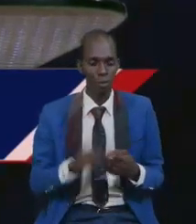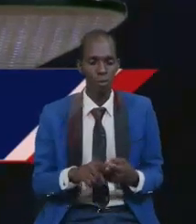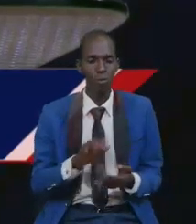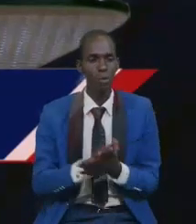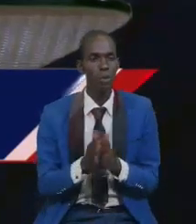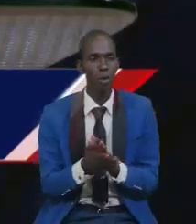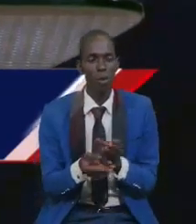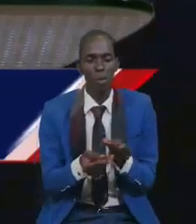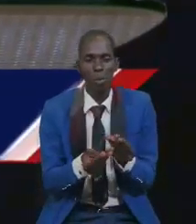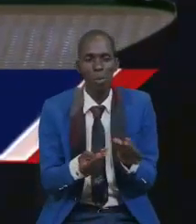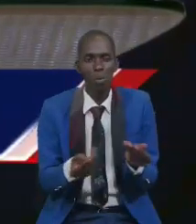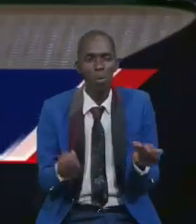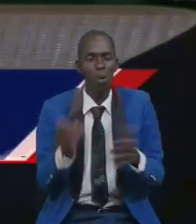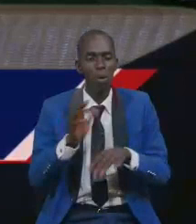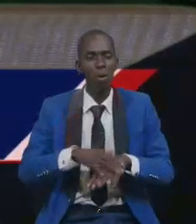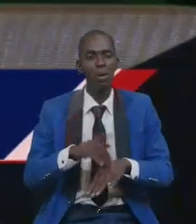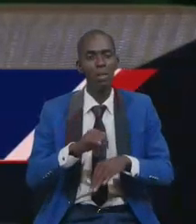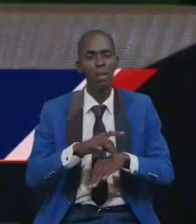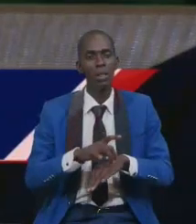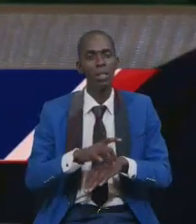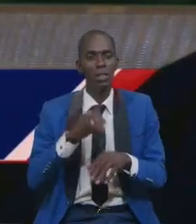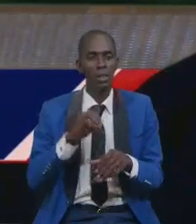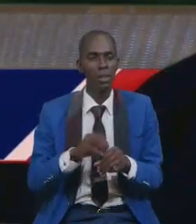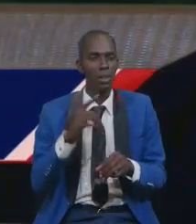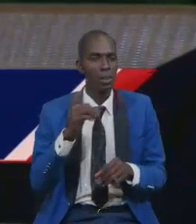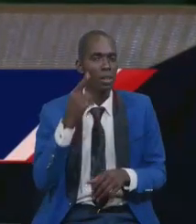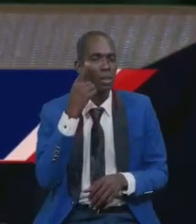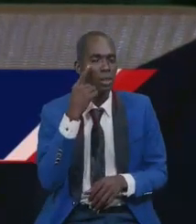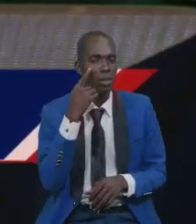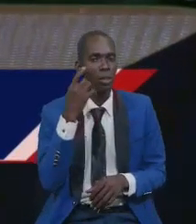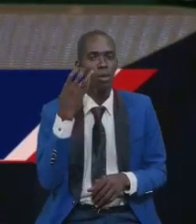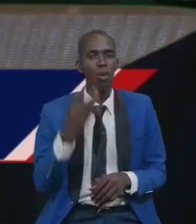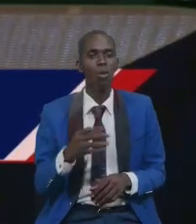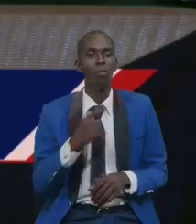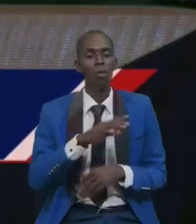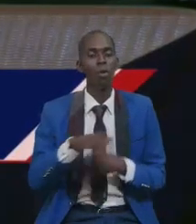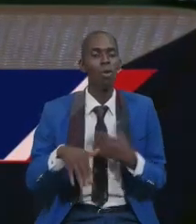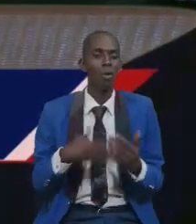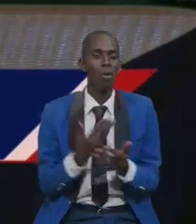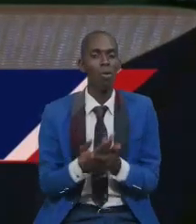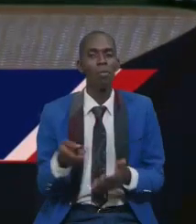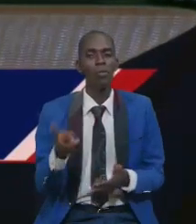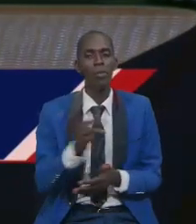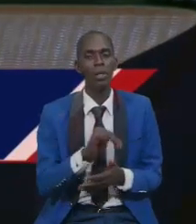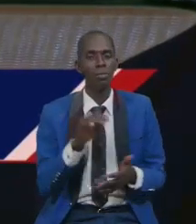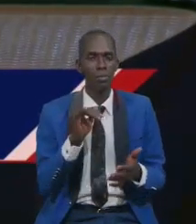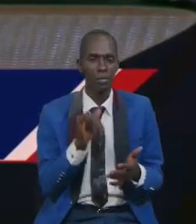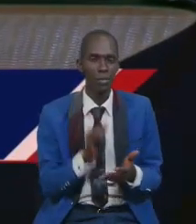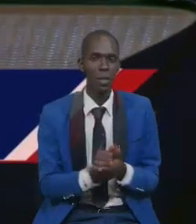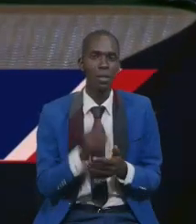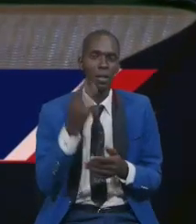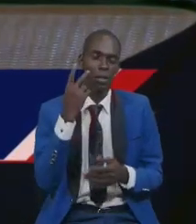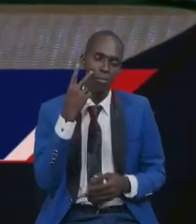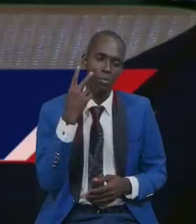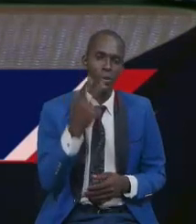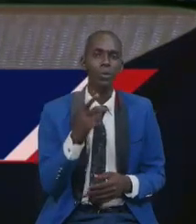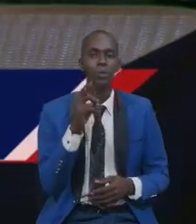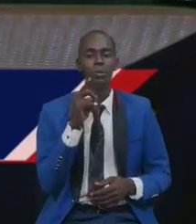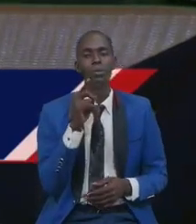ashes upon the earth in the midst of all them